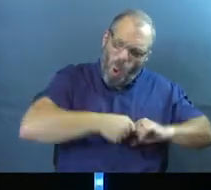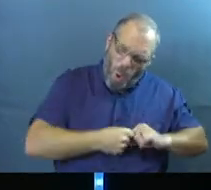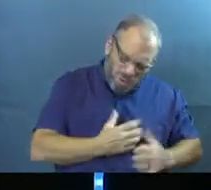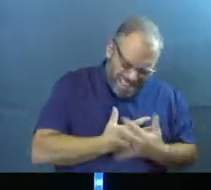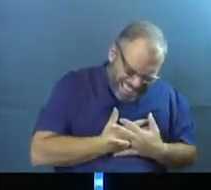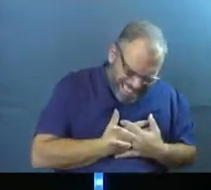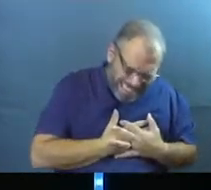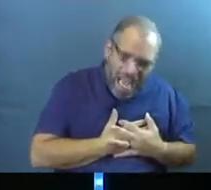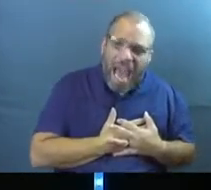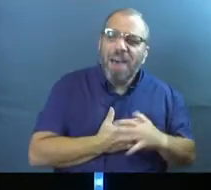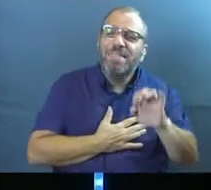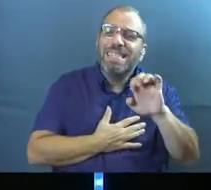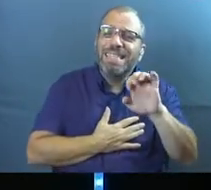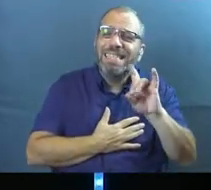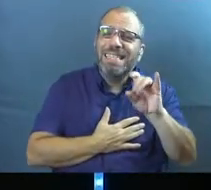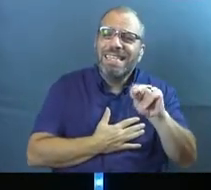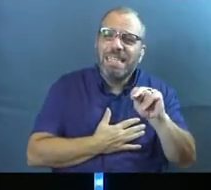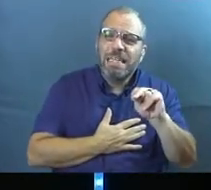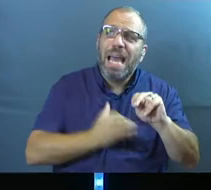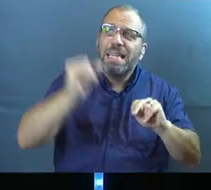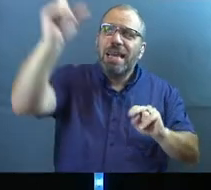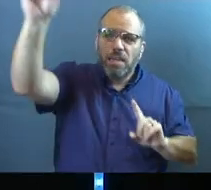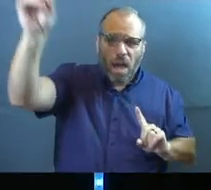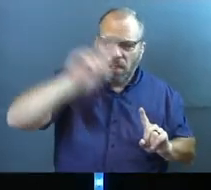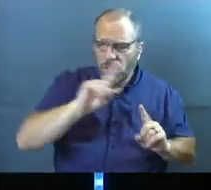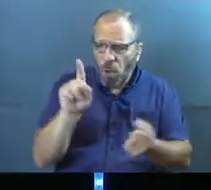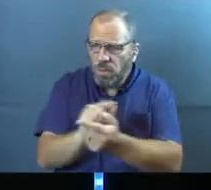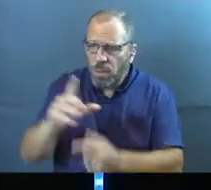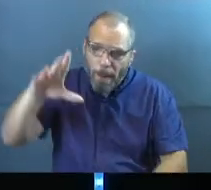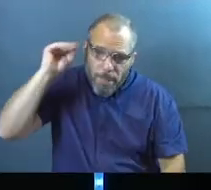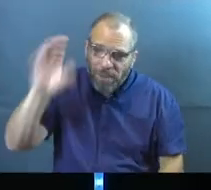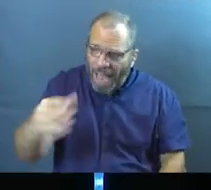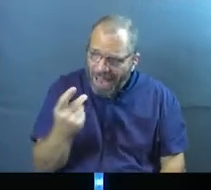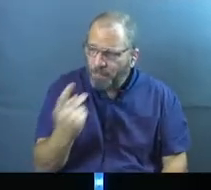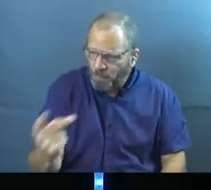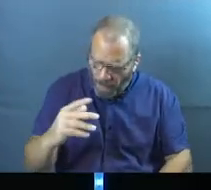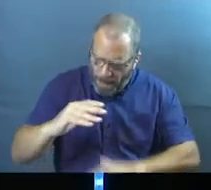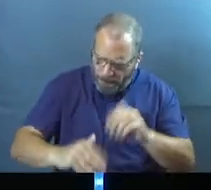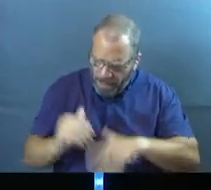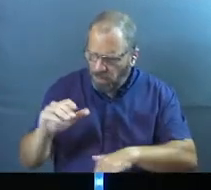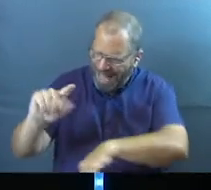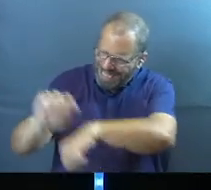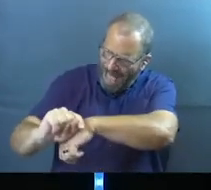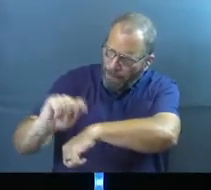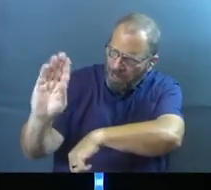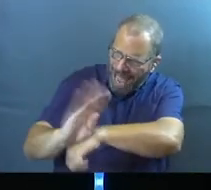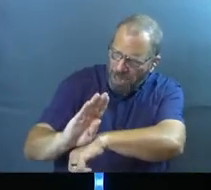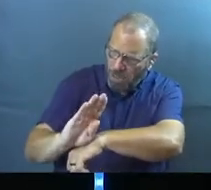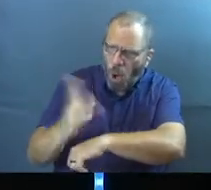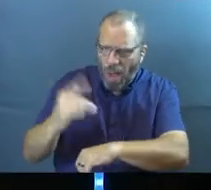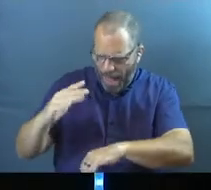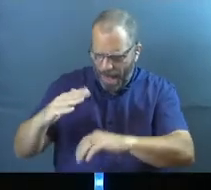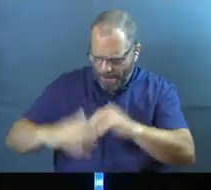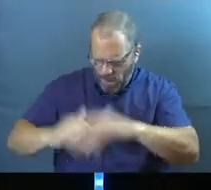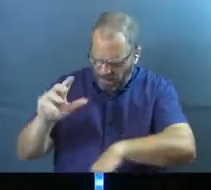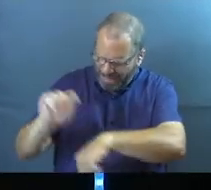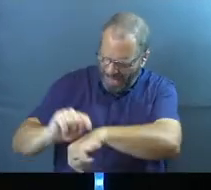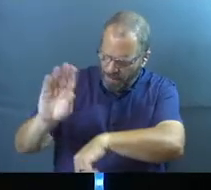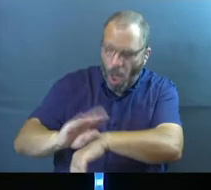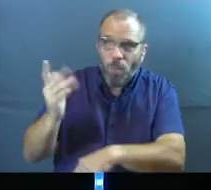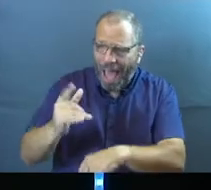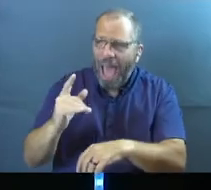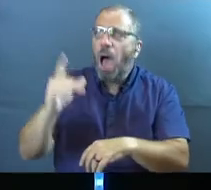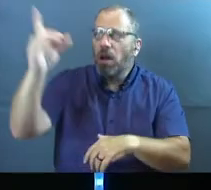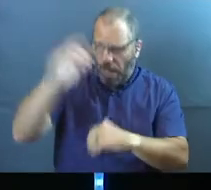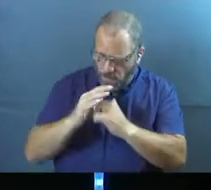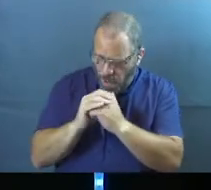heartbreak of Eden. And then God comes to Moses and says, let's have you build a tabernacle. Why are we going to build a tabernacle? So you